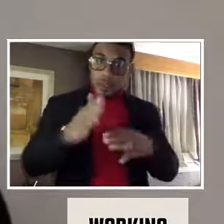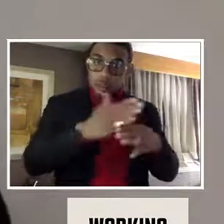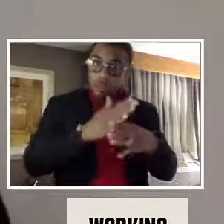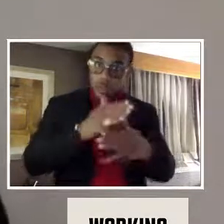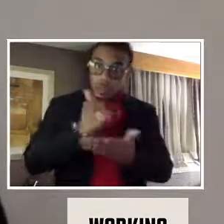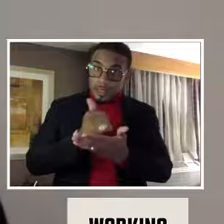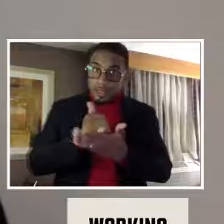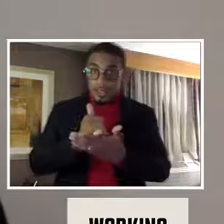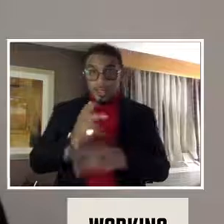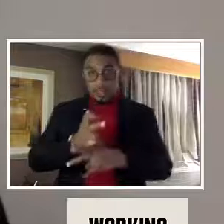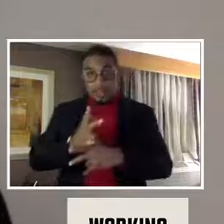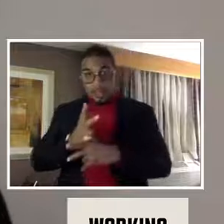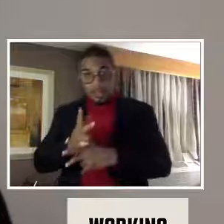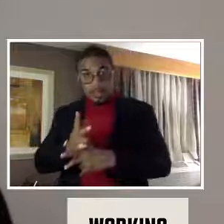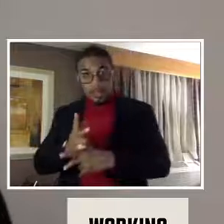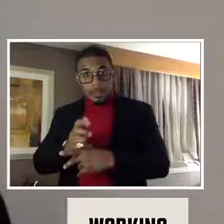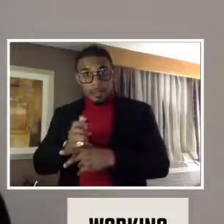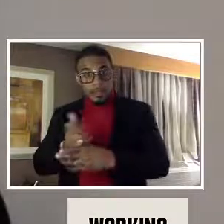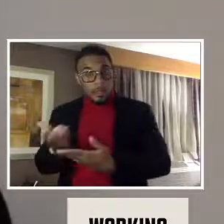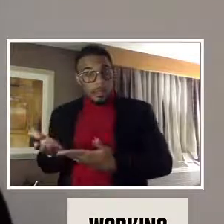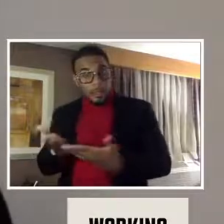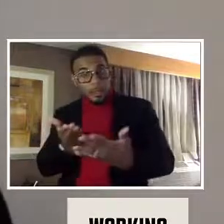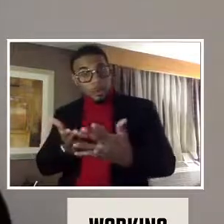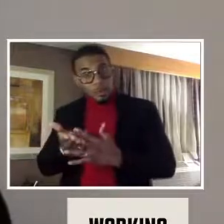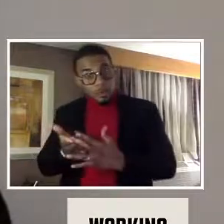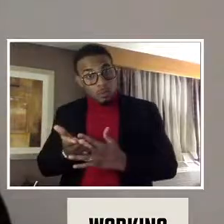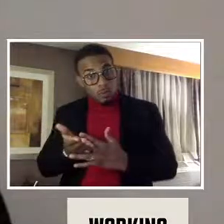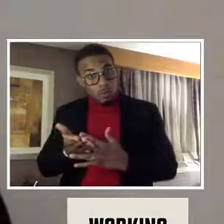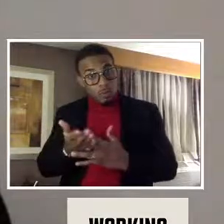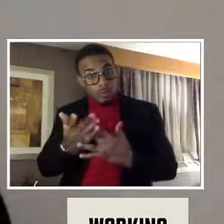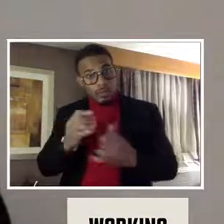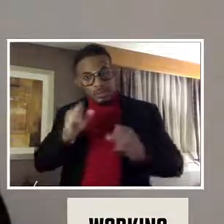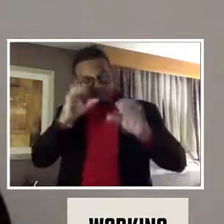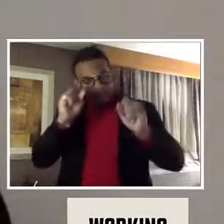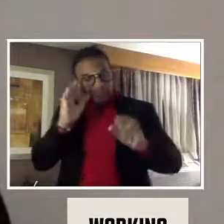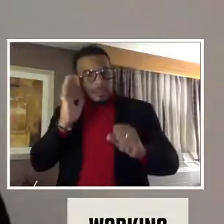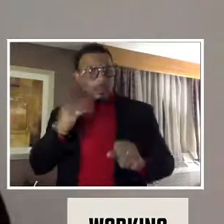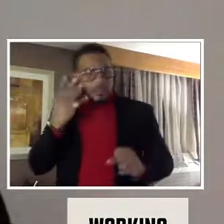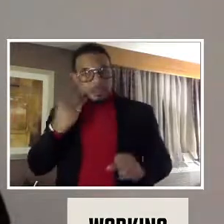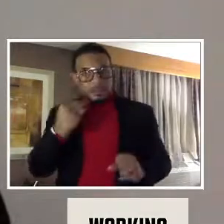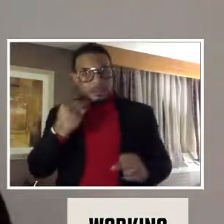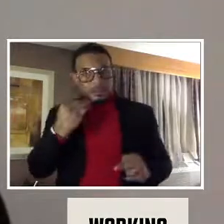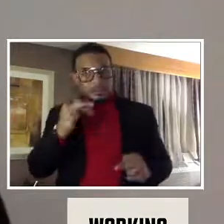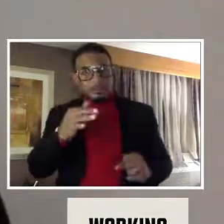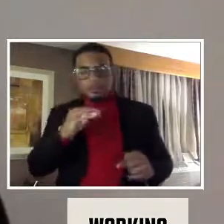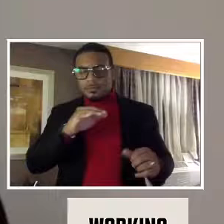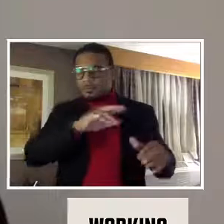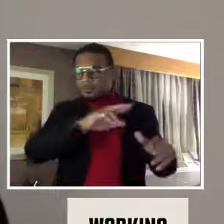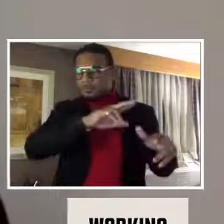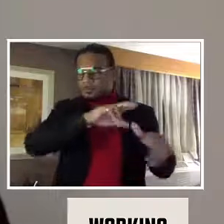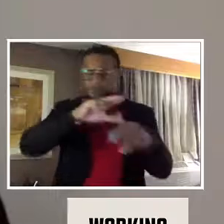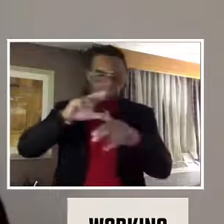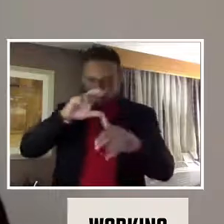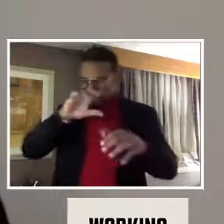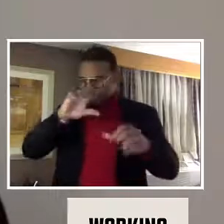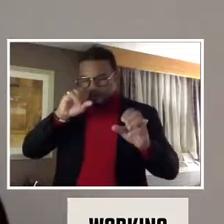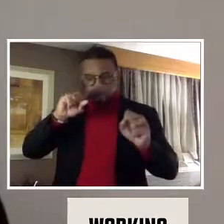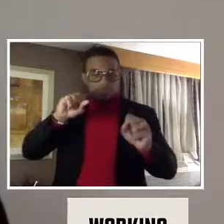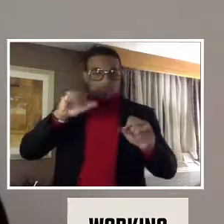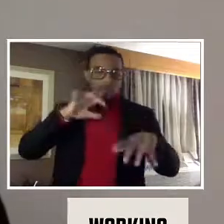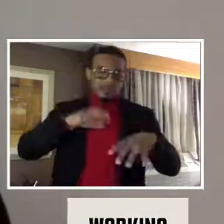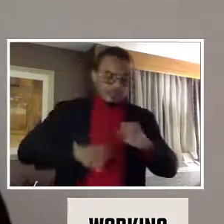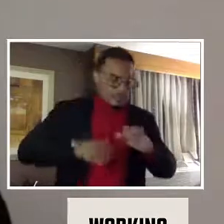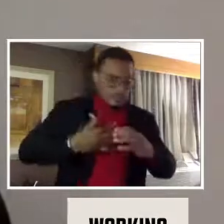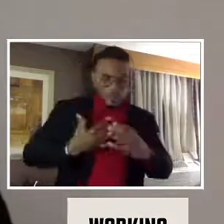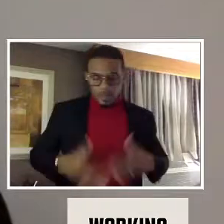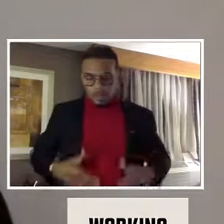mutual aid and caretaking that carried us through these unprecedented times and this tsunami of grief, loss, and